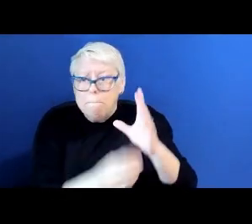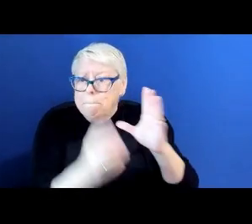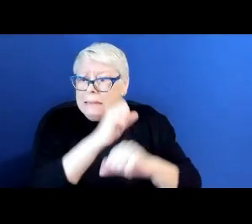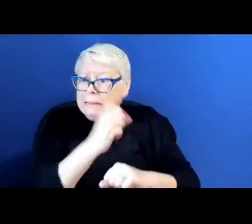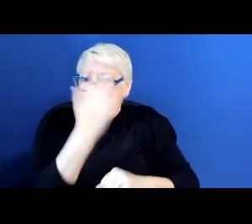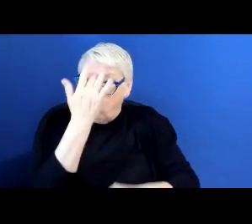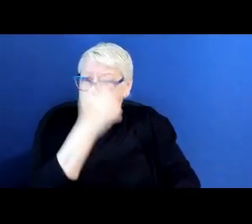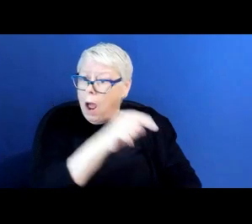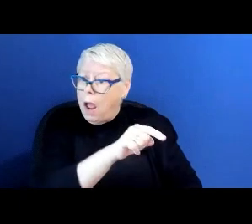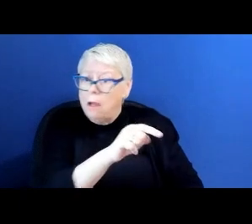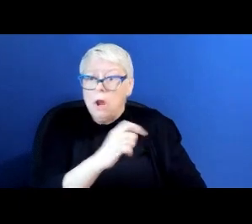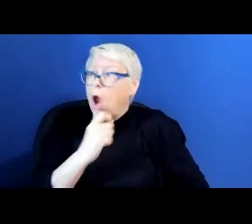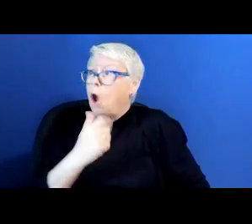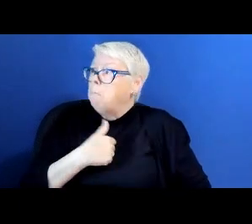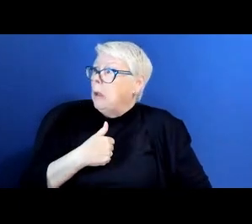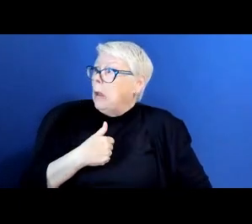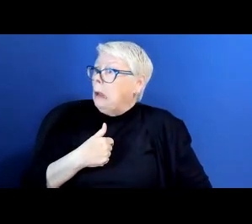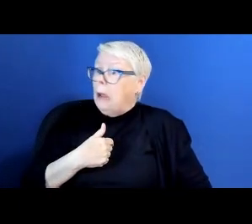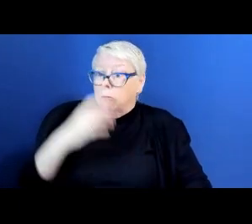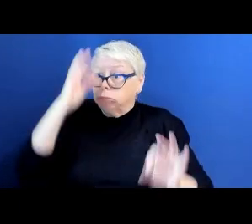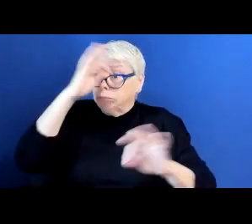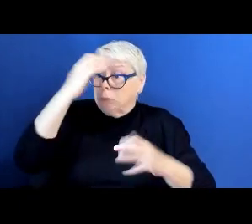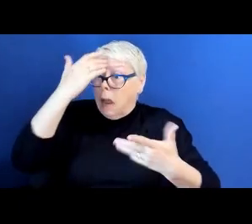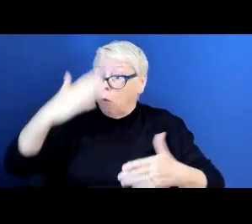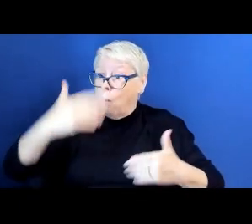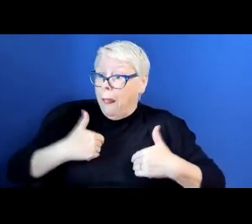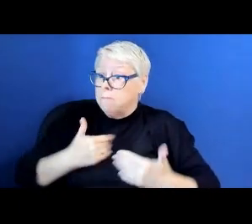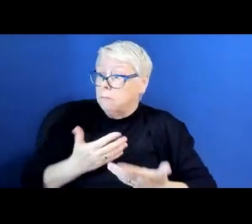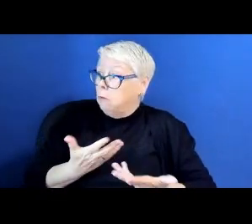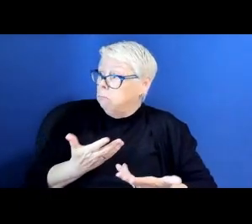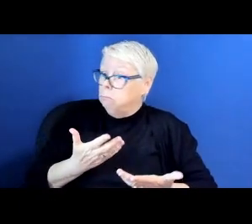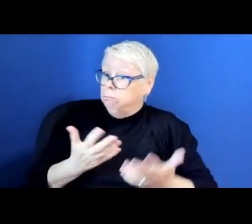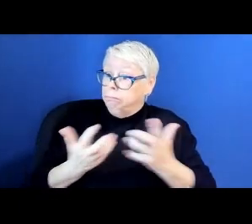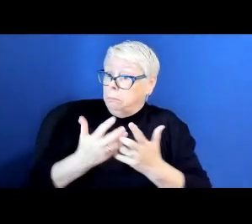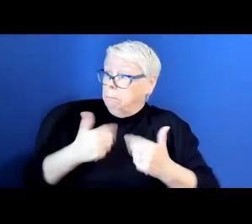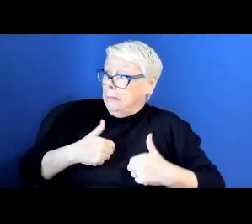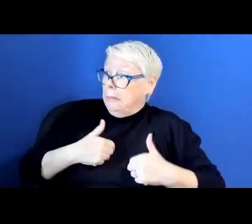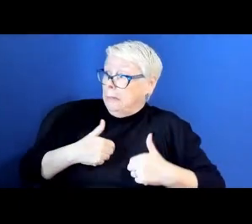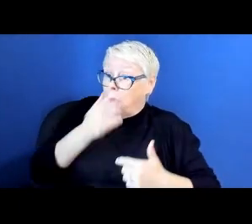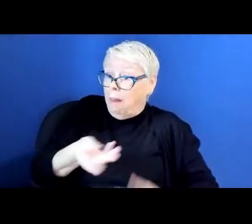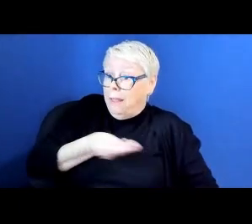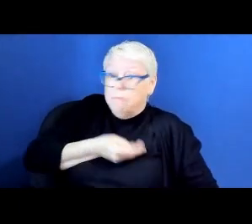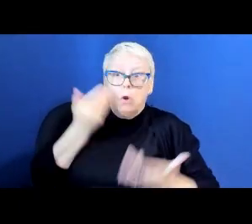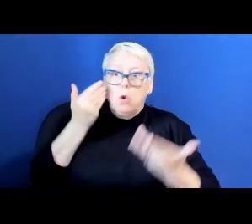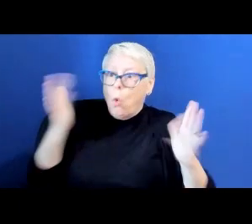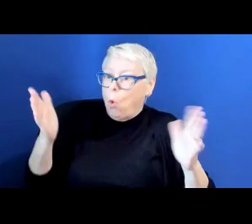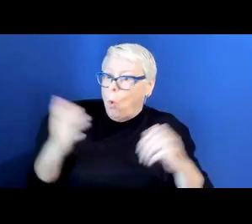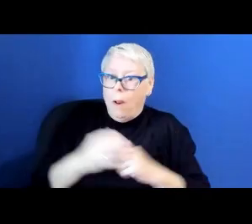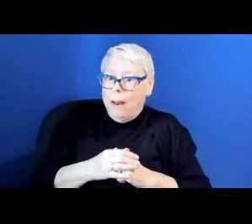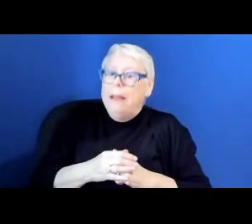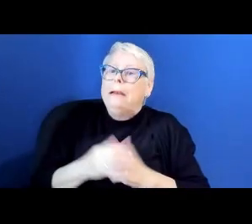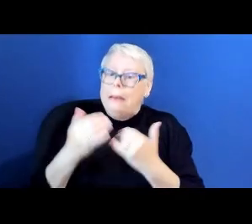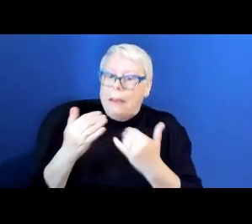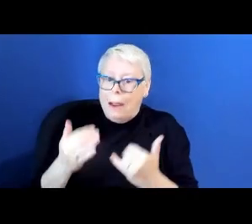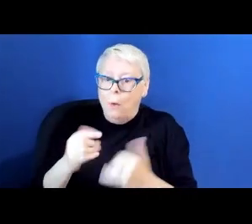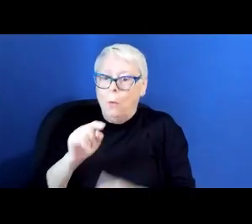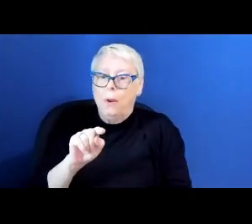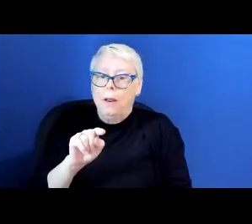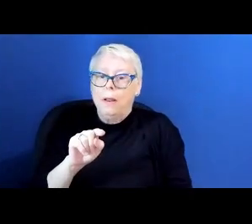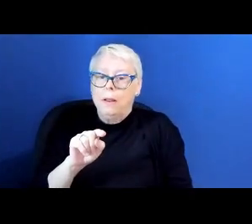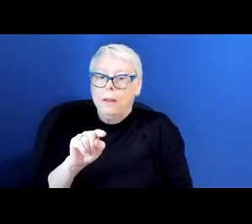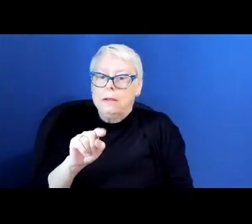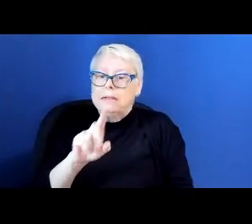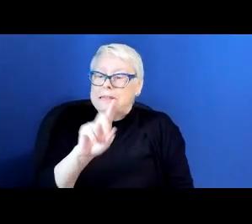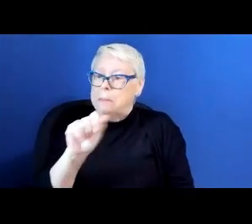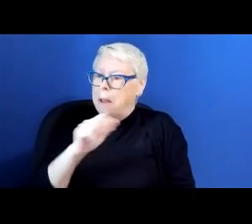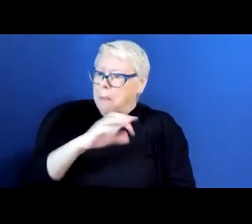realize they are eligible for them. This is common with the disability benefits, where many people don't see themselves